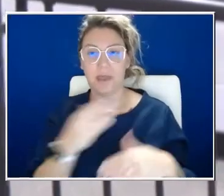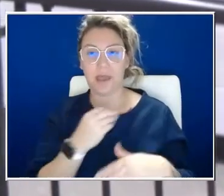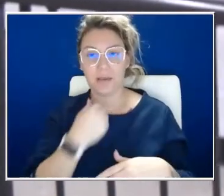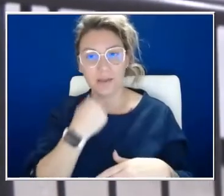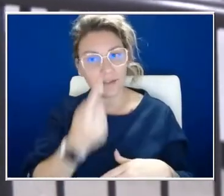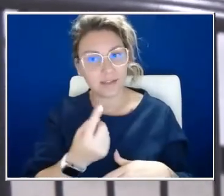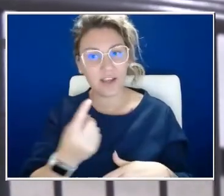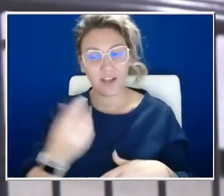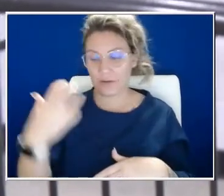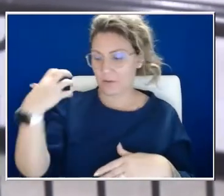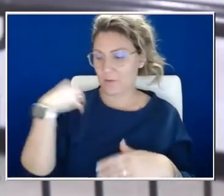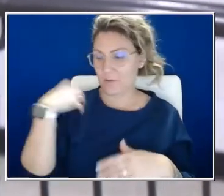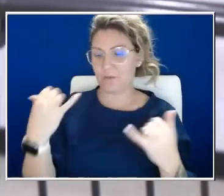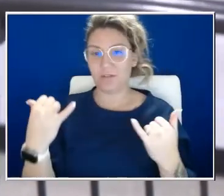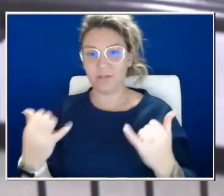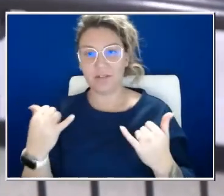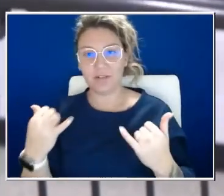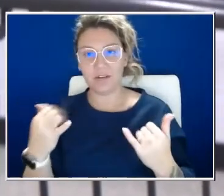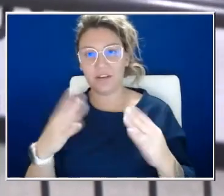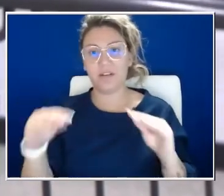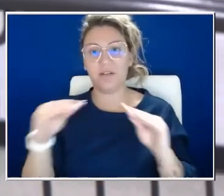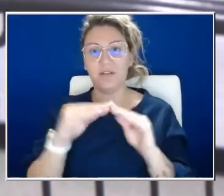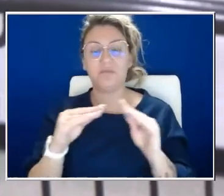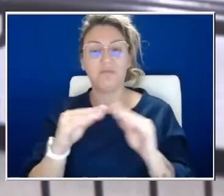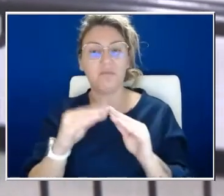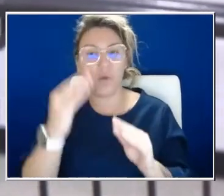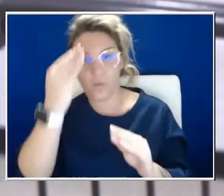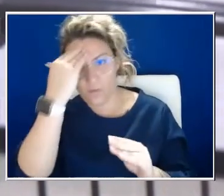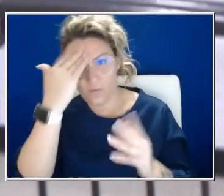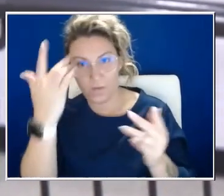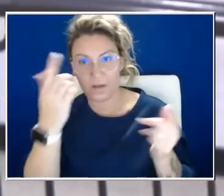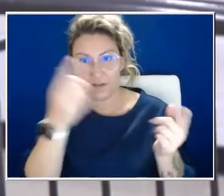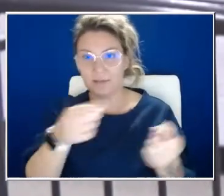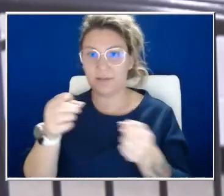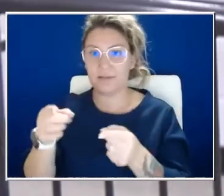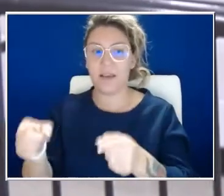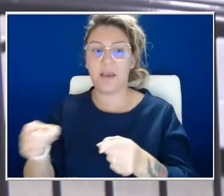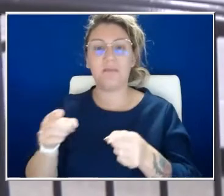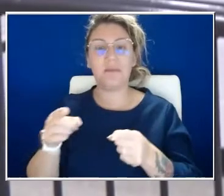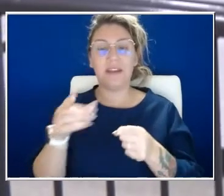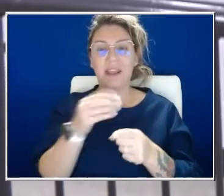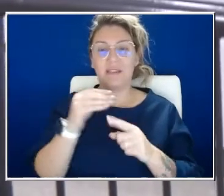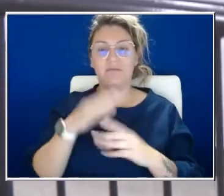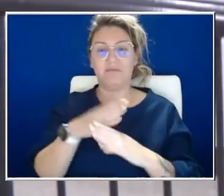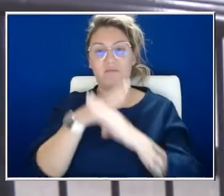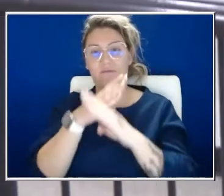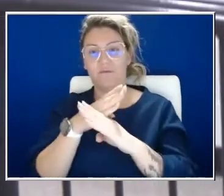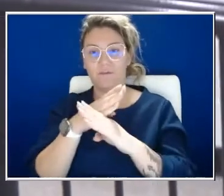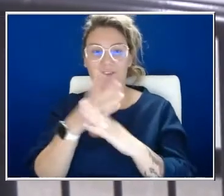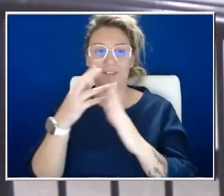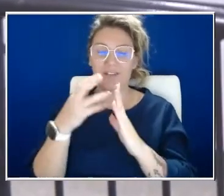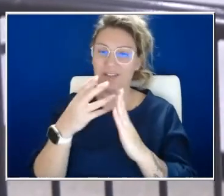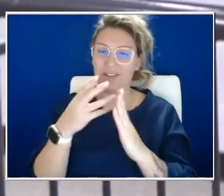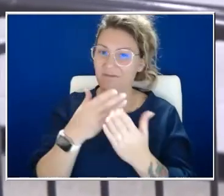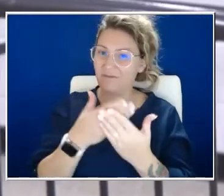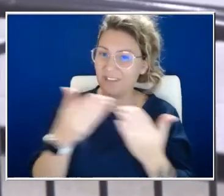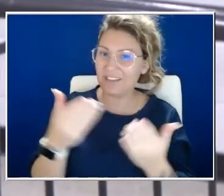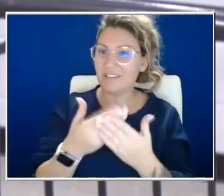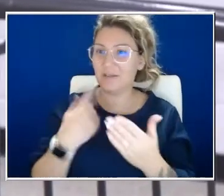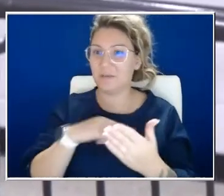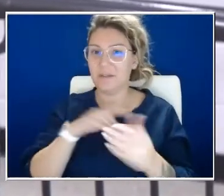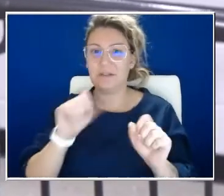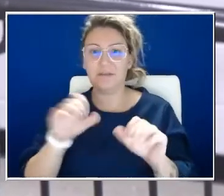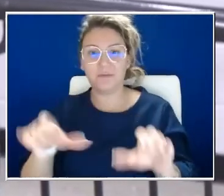coaches today are much more in tune to what's going on and the preventative measures that they can take for their student